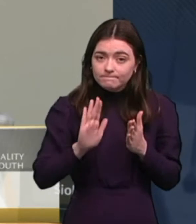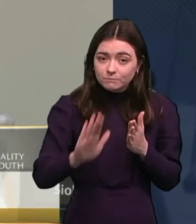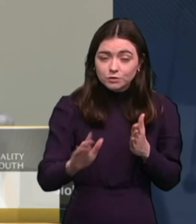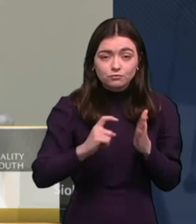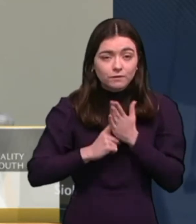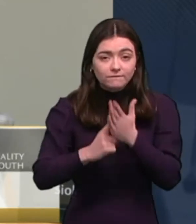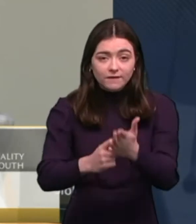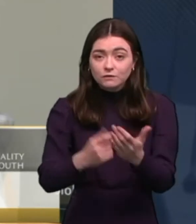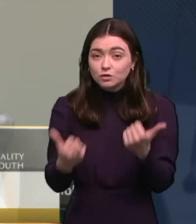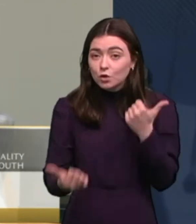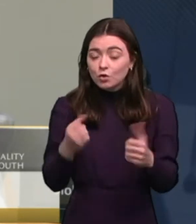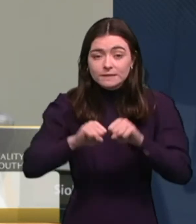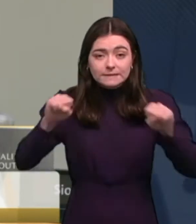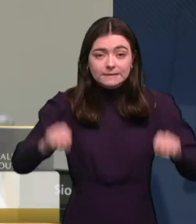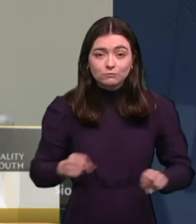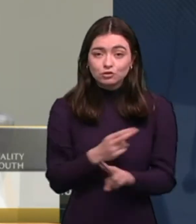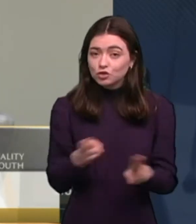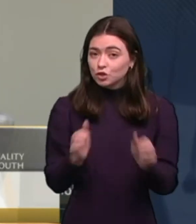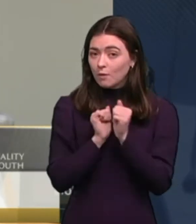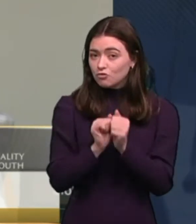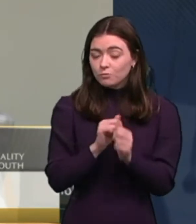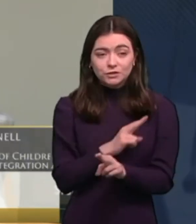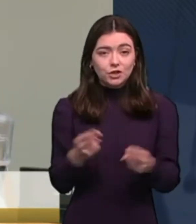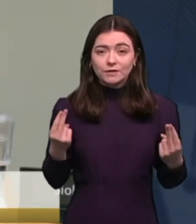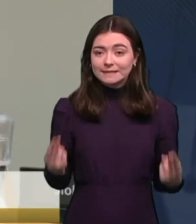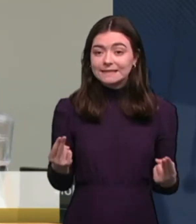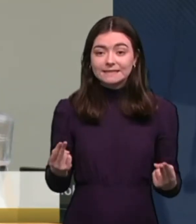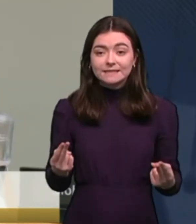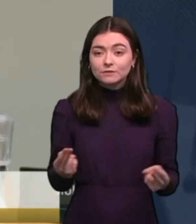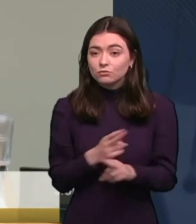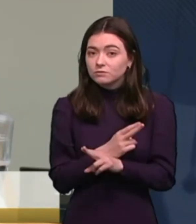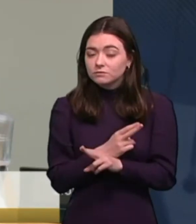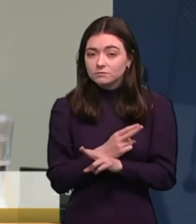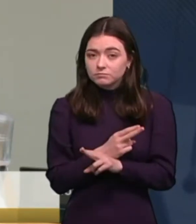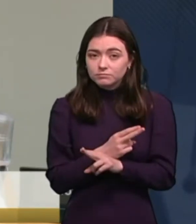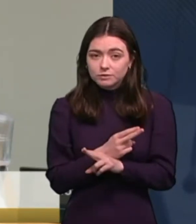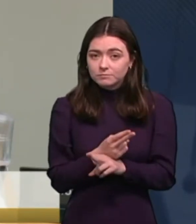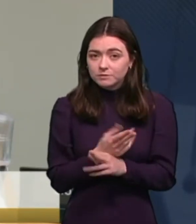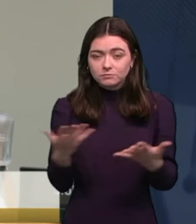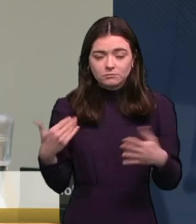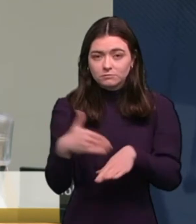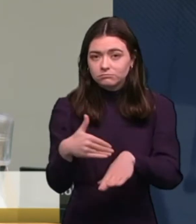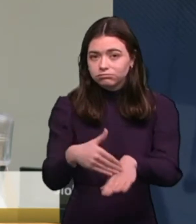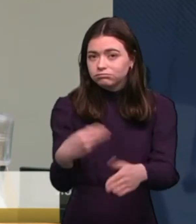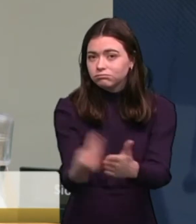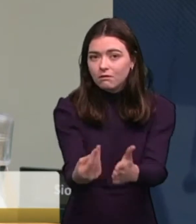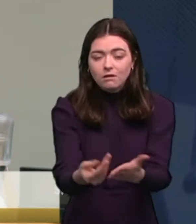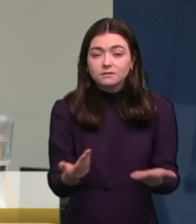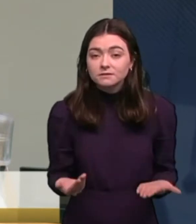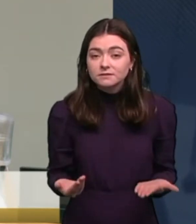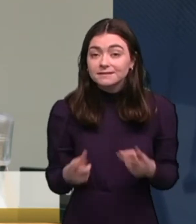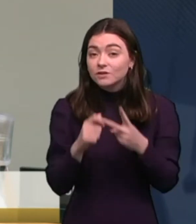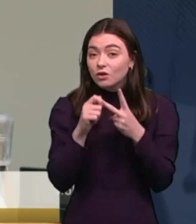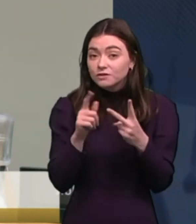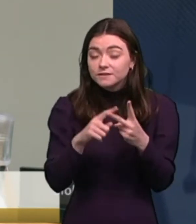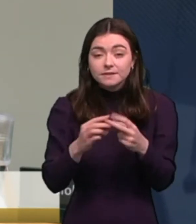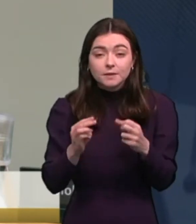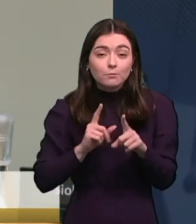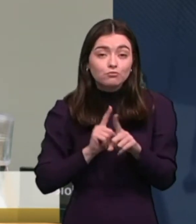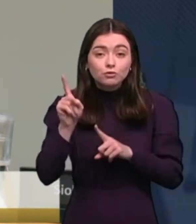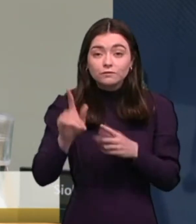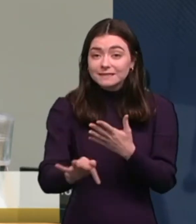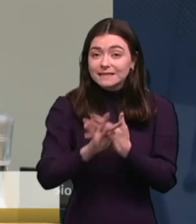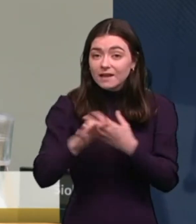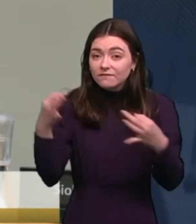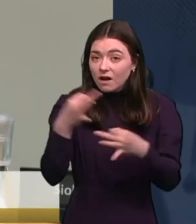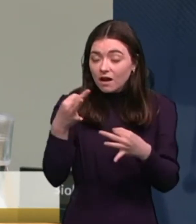court system where that's just not appropriate or necessary or would incur undue cost or burden. The other strand is improved safeguards, and there's a